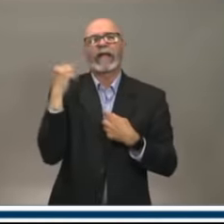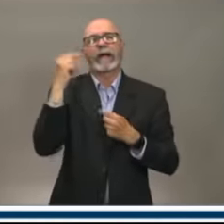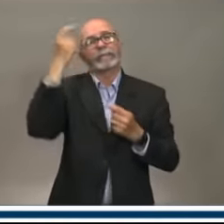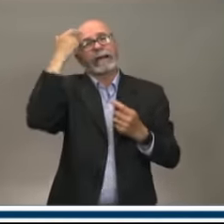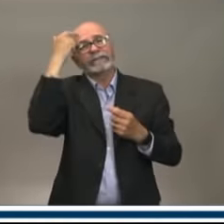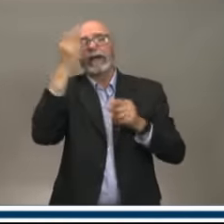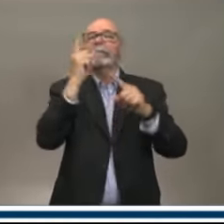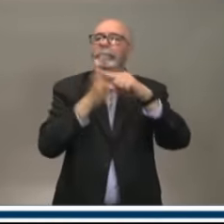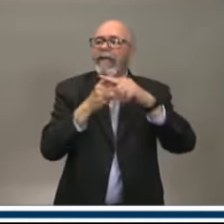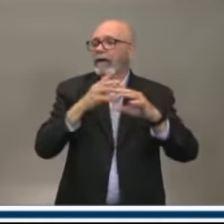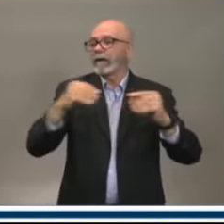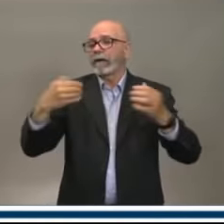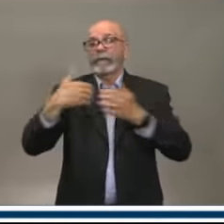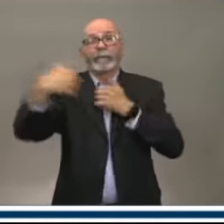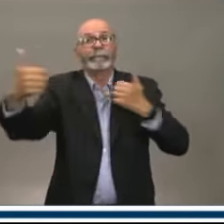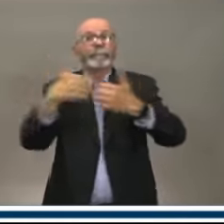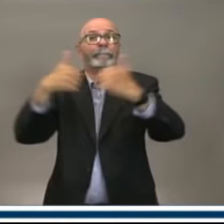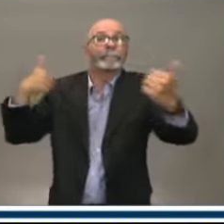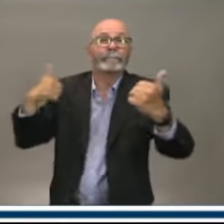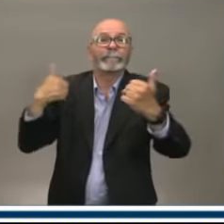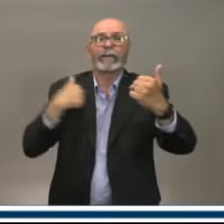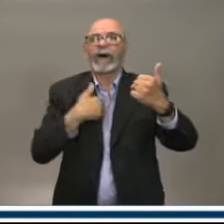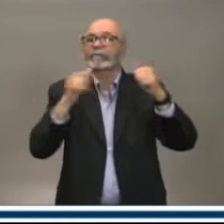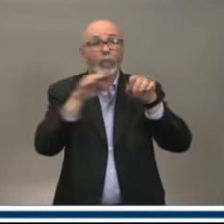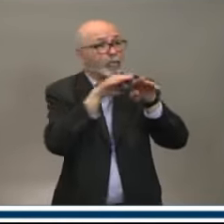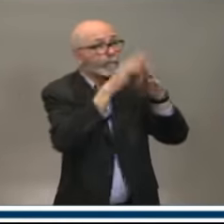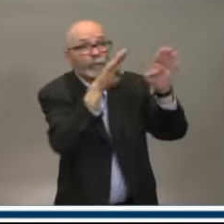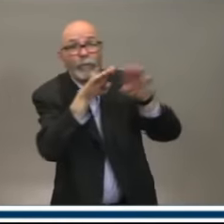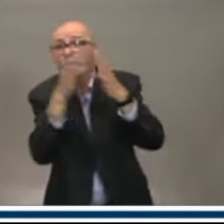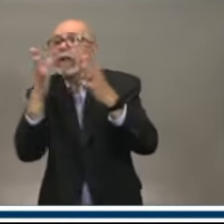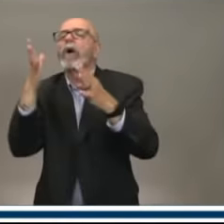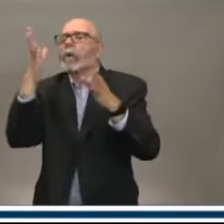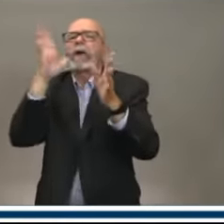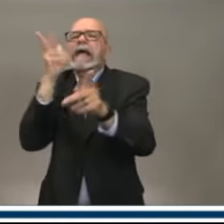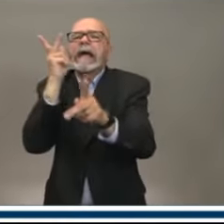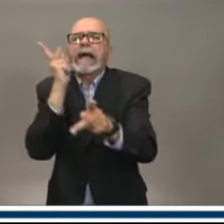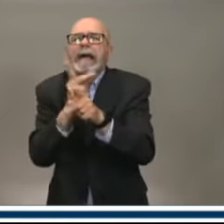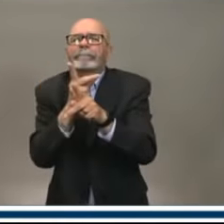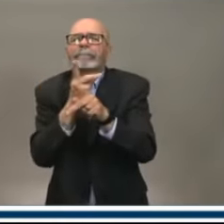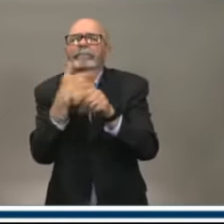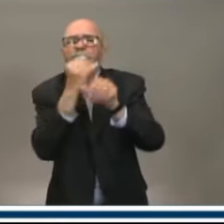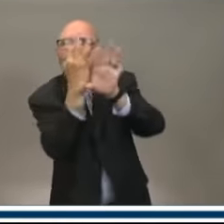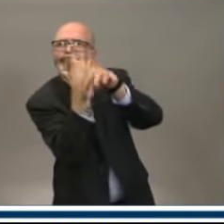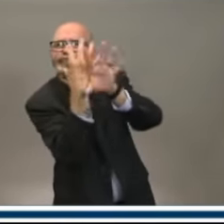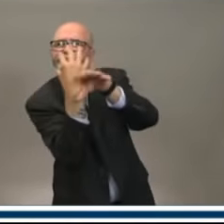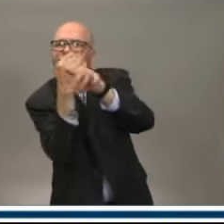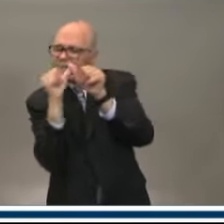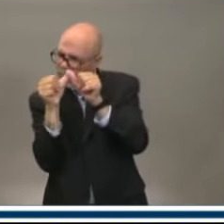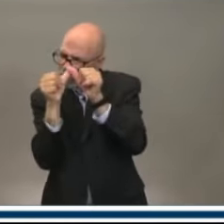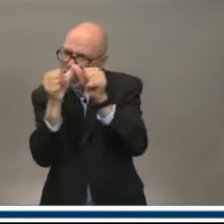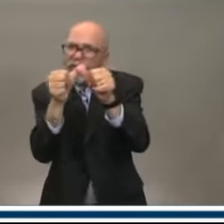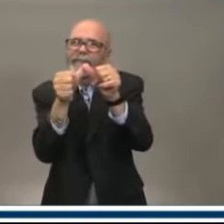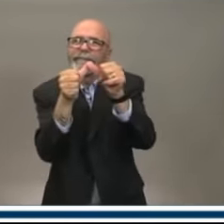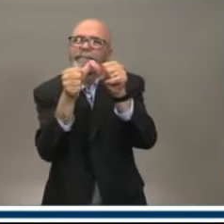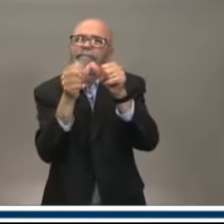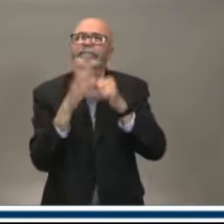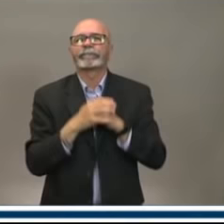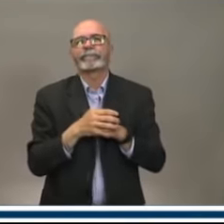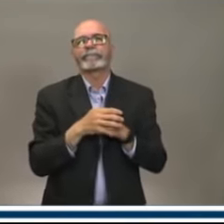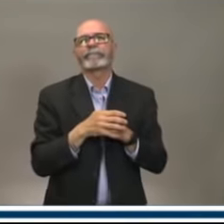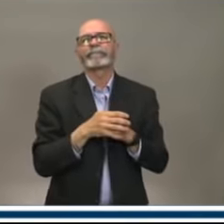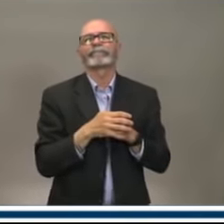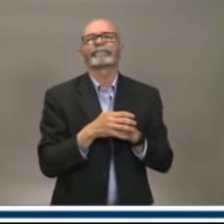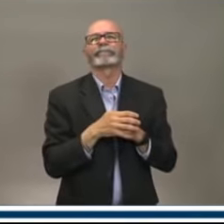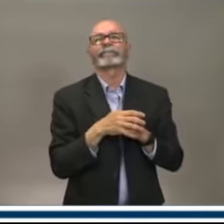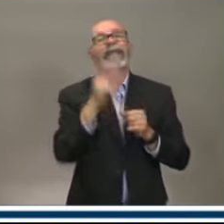we reopen parts of our society. There is a place for using non-medical masks, as I said earlier. The evidence